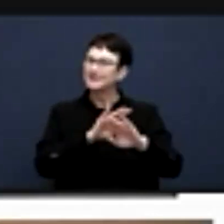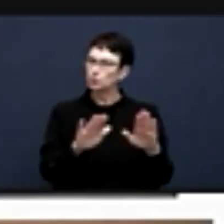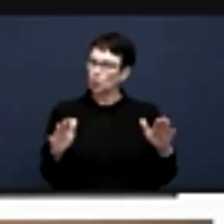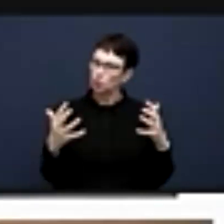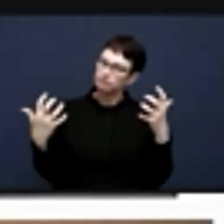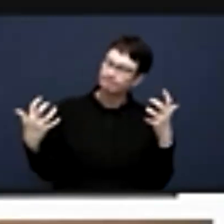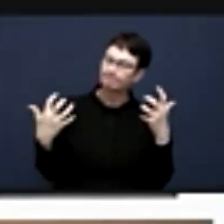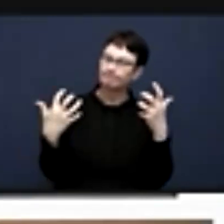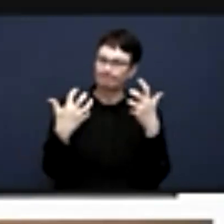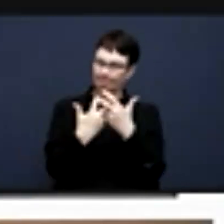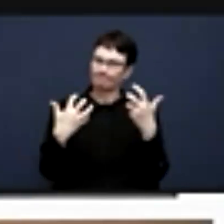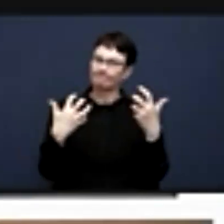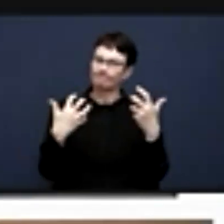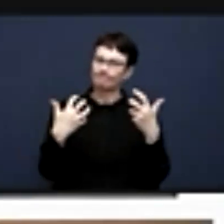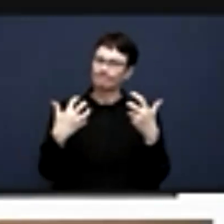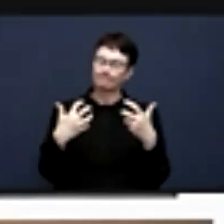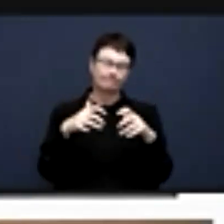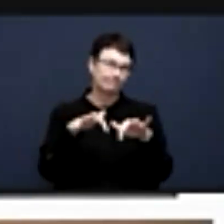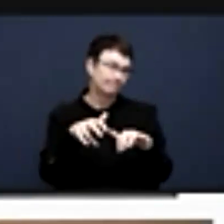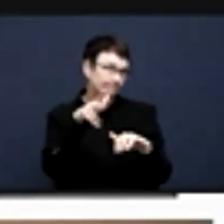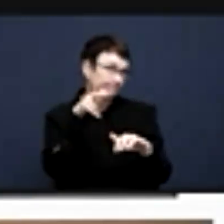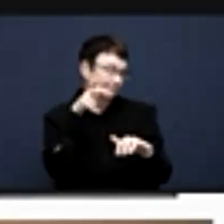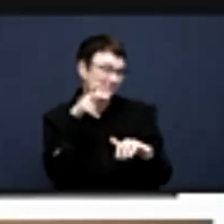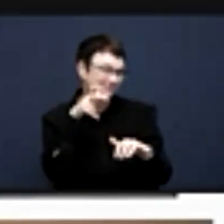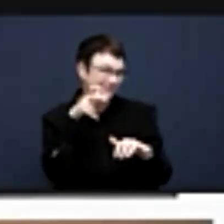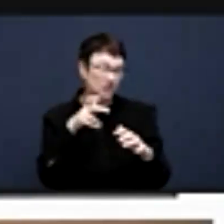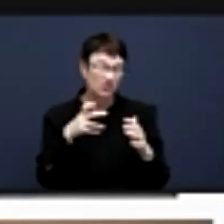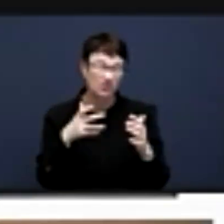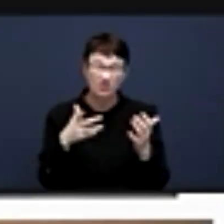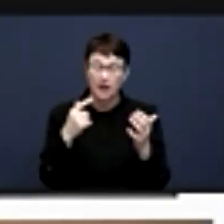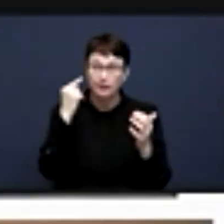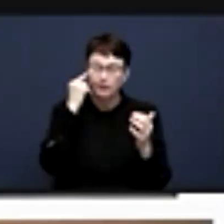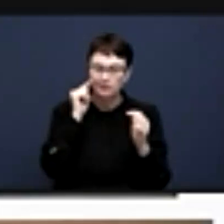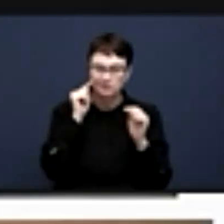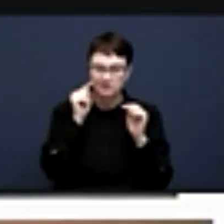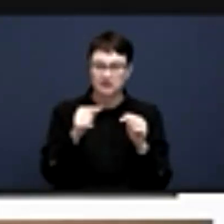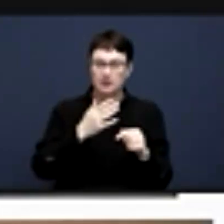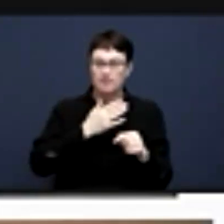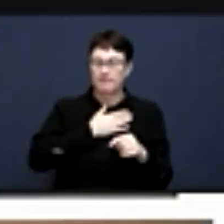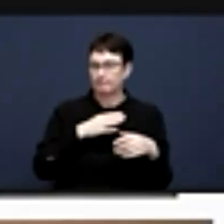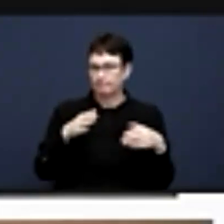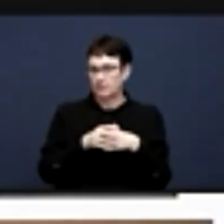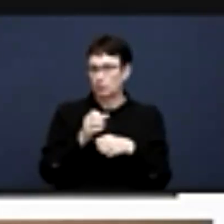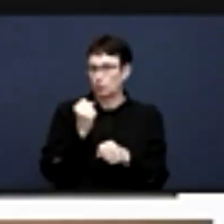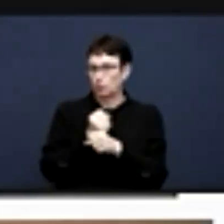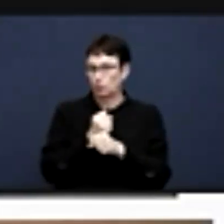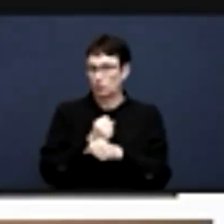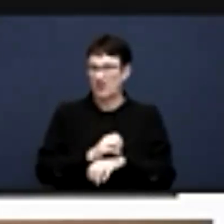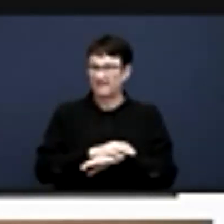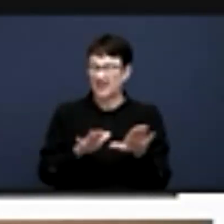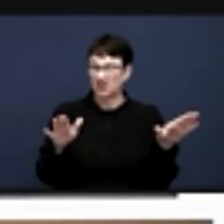question. And that was the work of our group. Thank you. Okay, thank you very much. I think